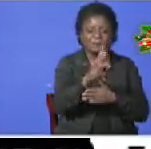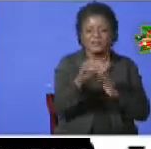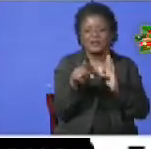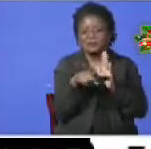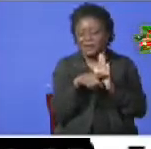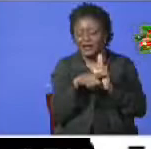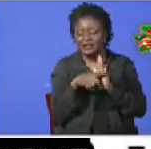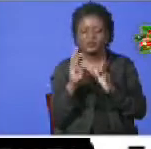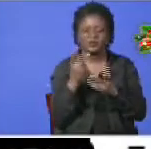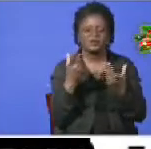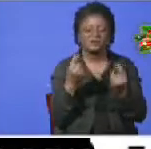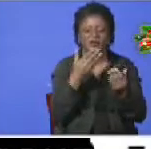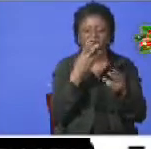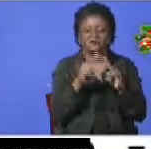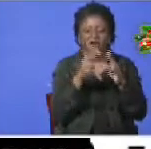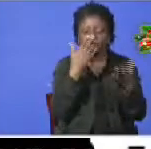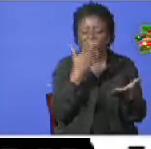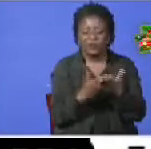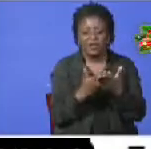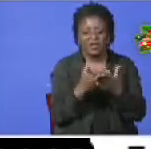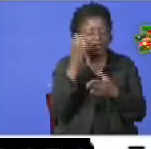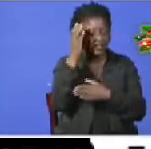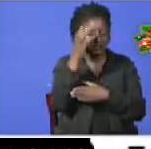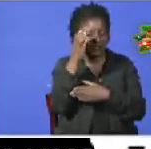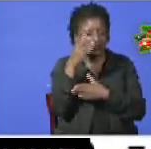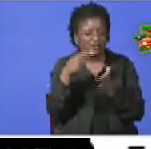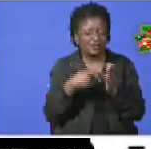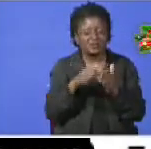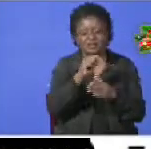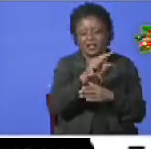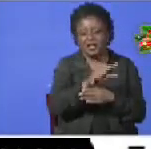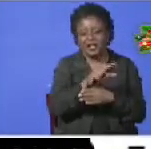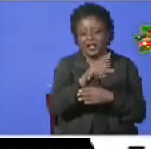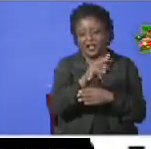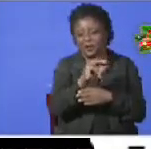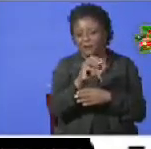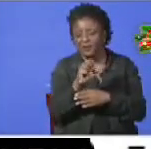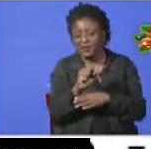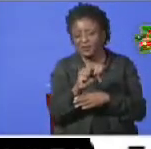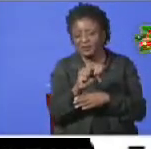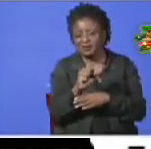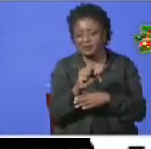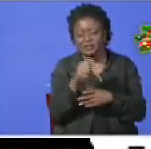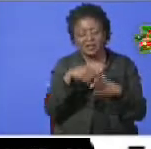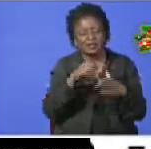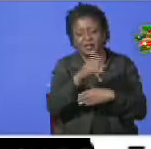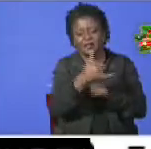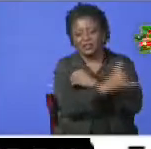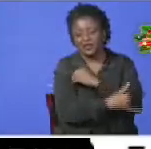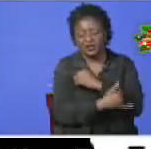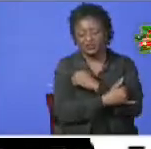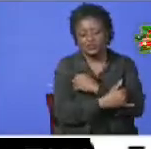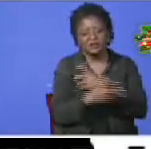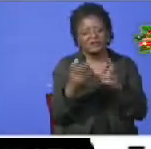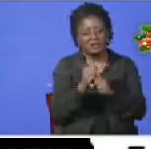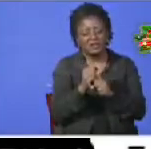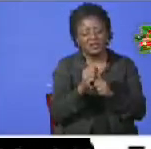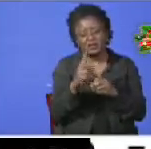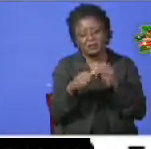This LMS program that has been rolled out in other countries has taken as much as 30 to 36 months. We have done it in